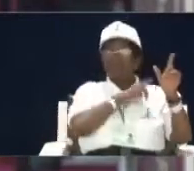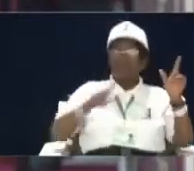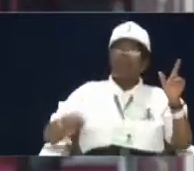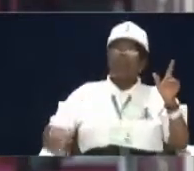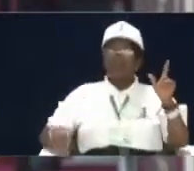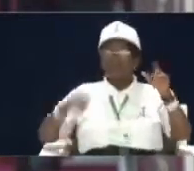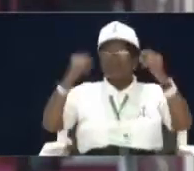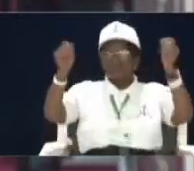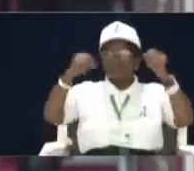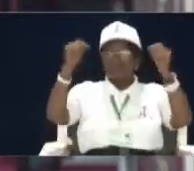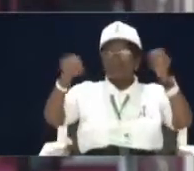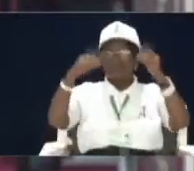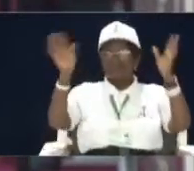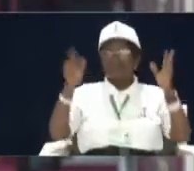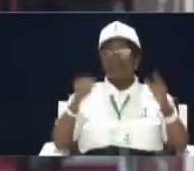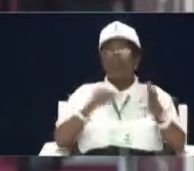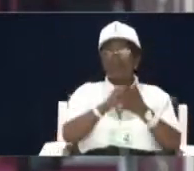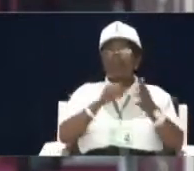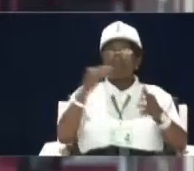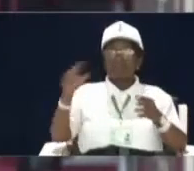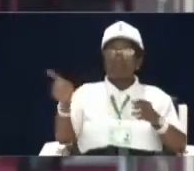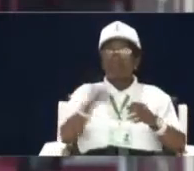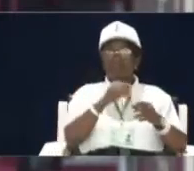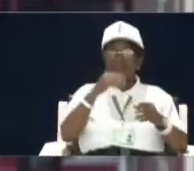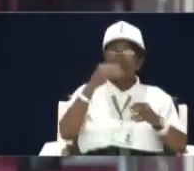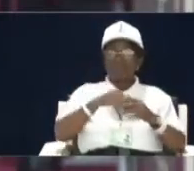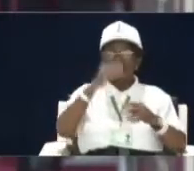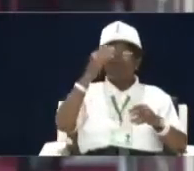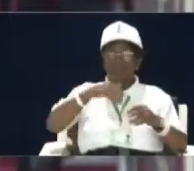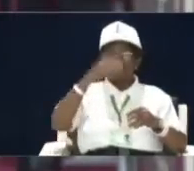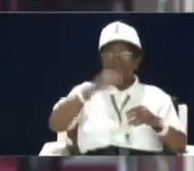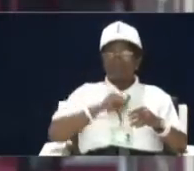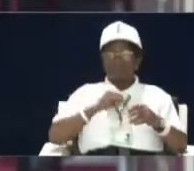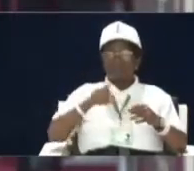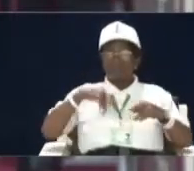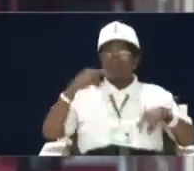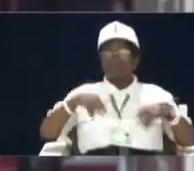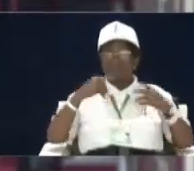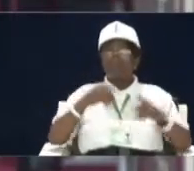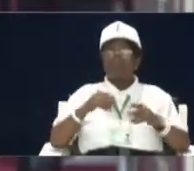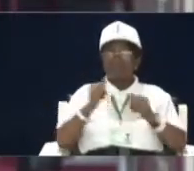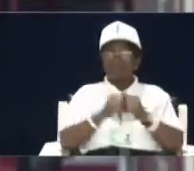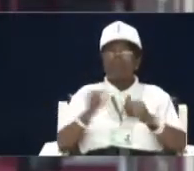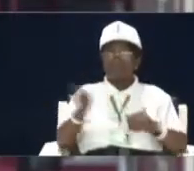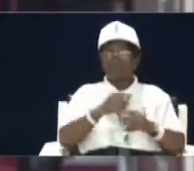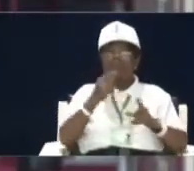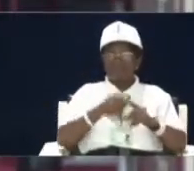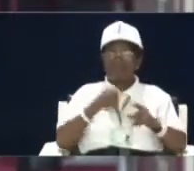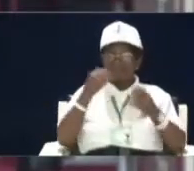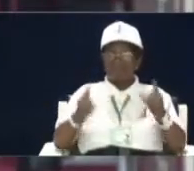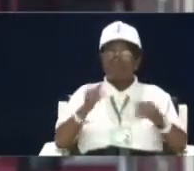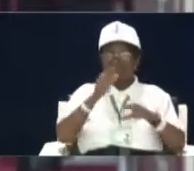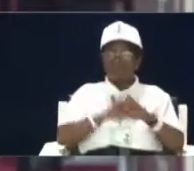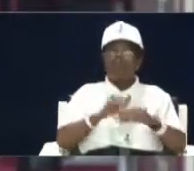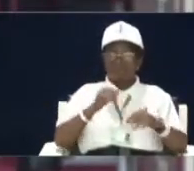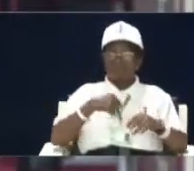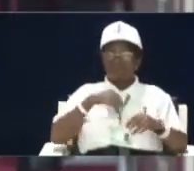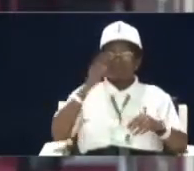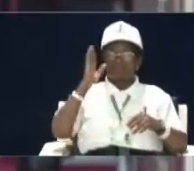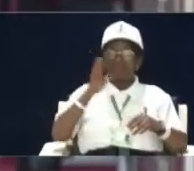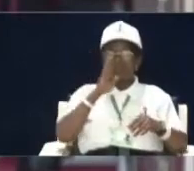Hallelujah. Now, those of you who are in front, I rejoice with you. From now on, by the grace of God, I'll be praying for